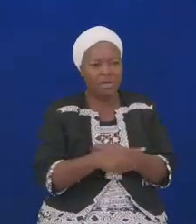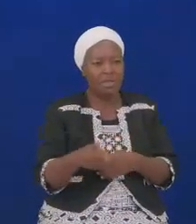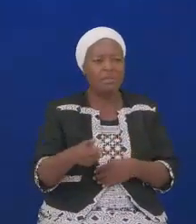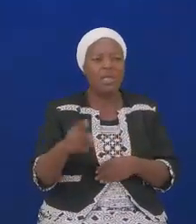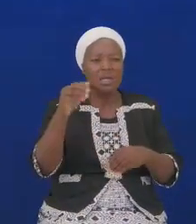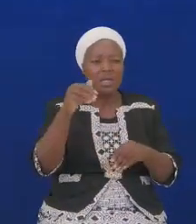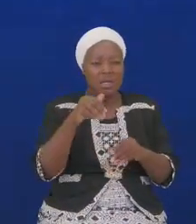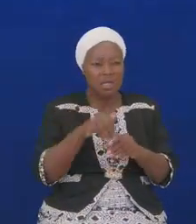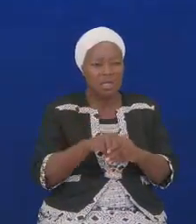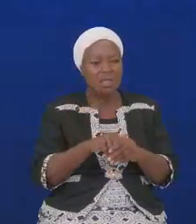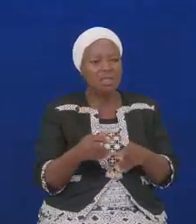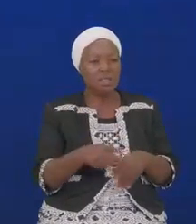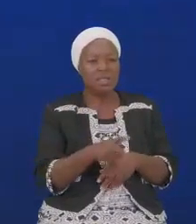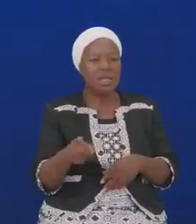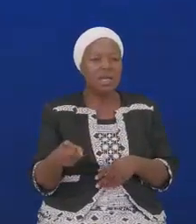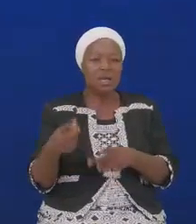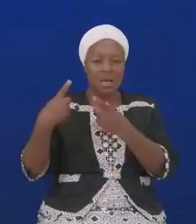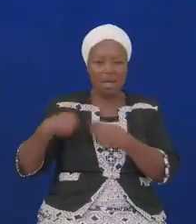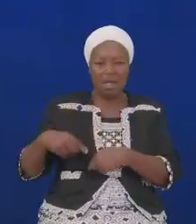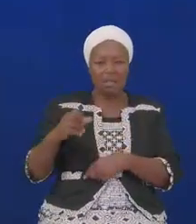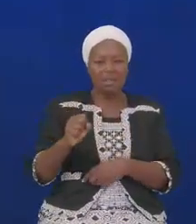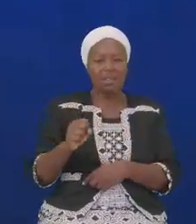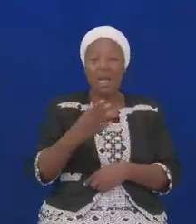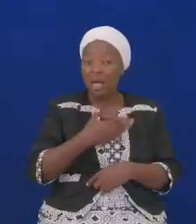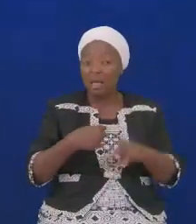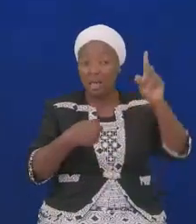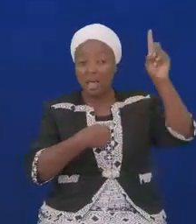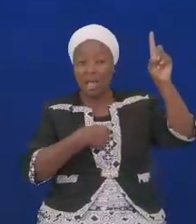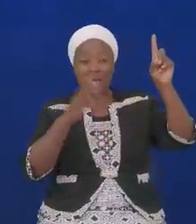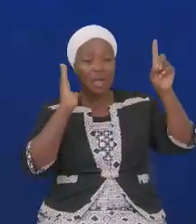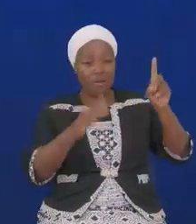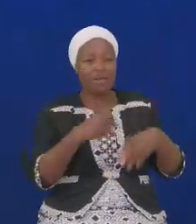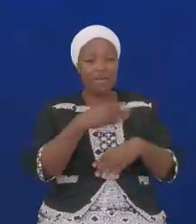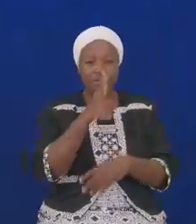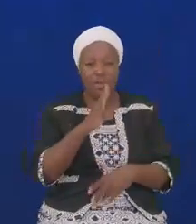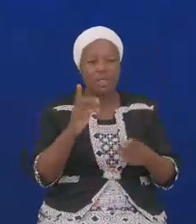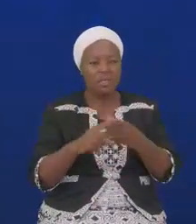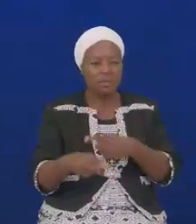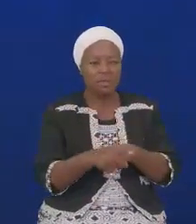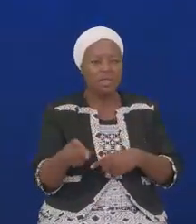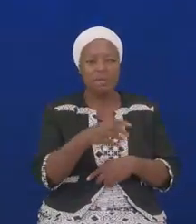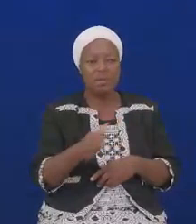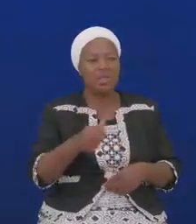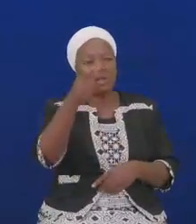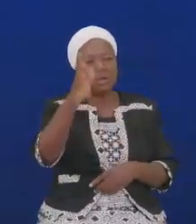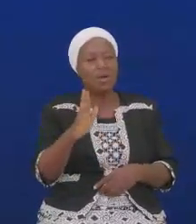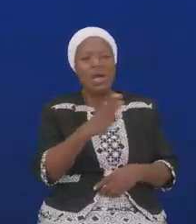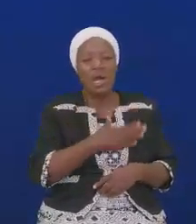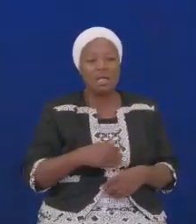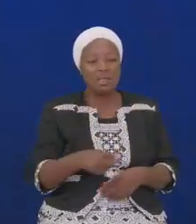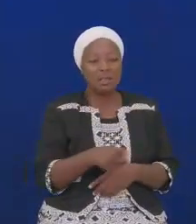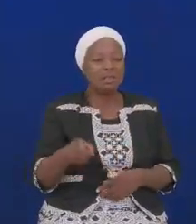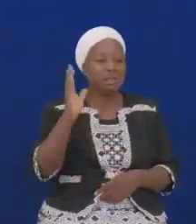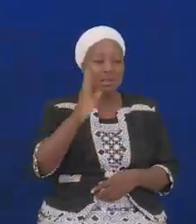them in their hearts, and I will be to them a God, and they